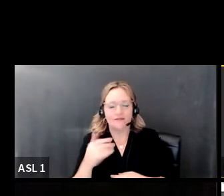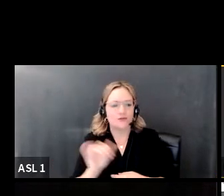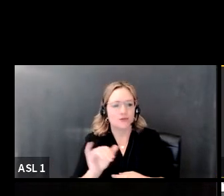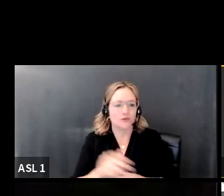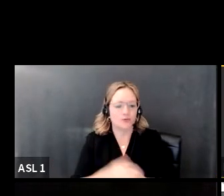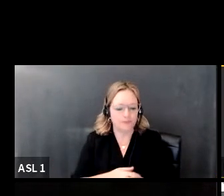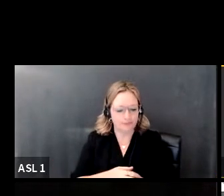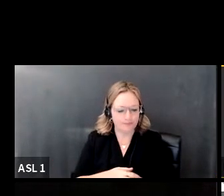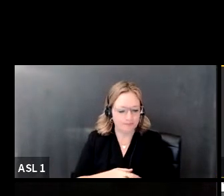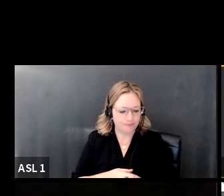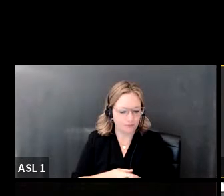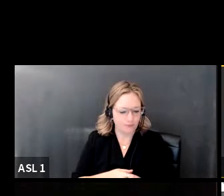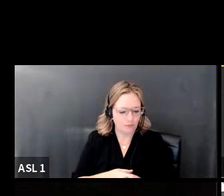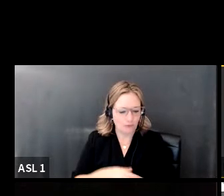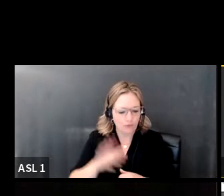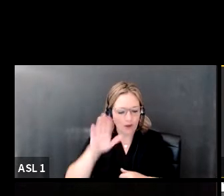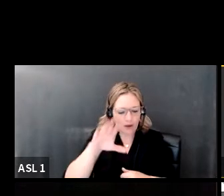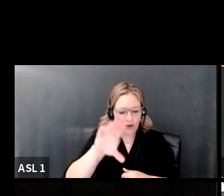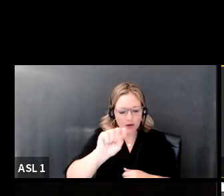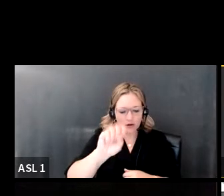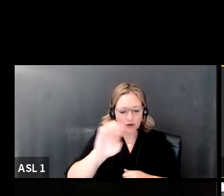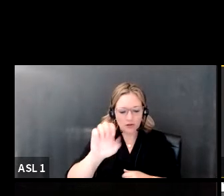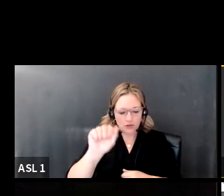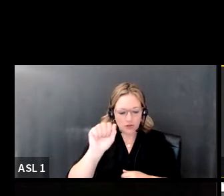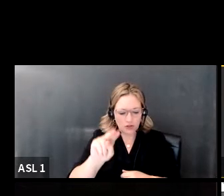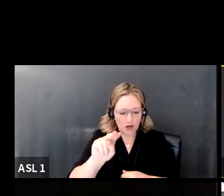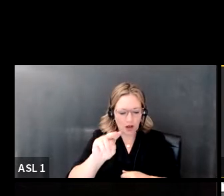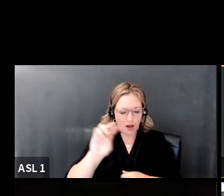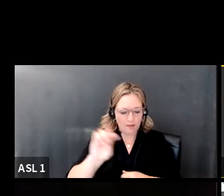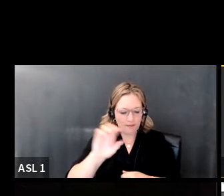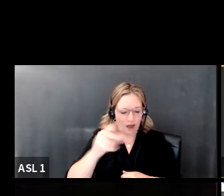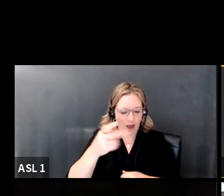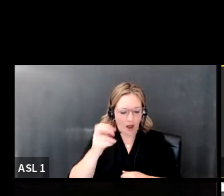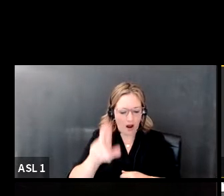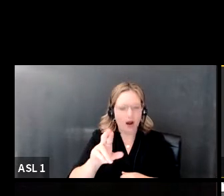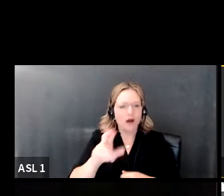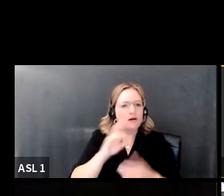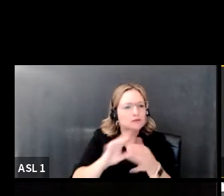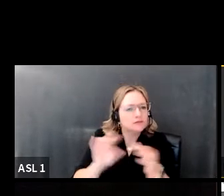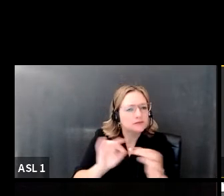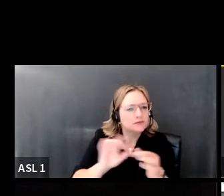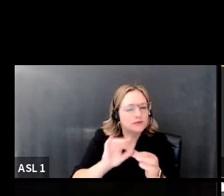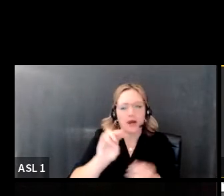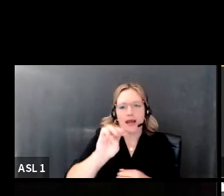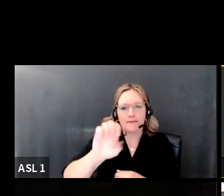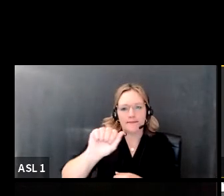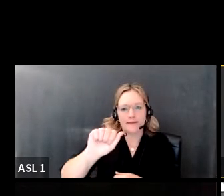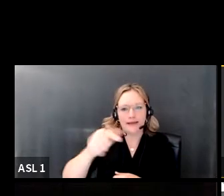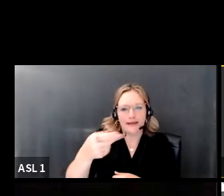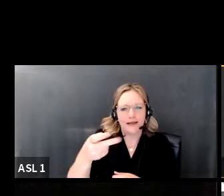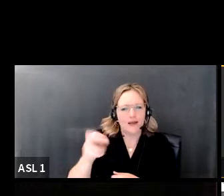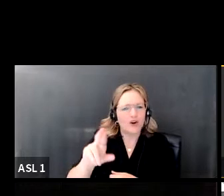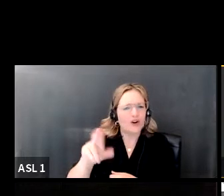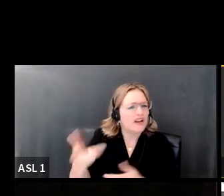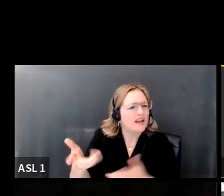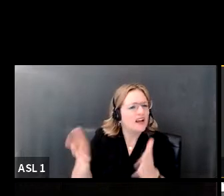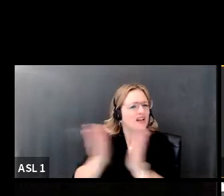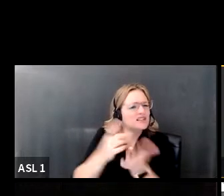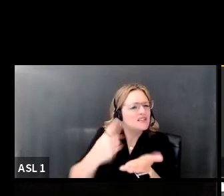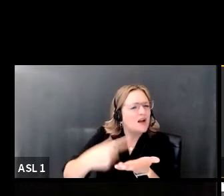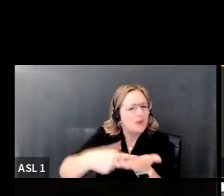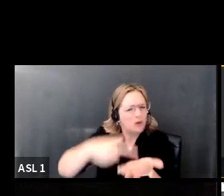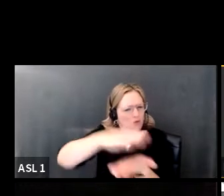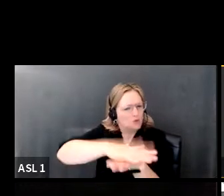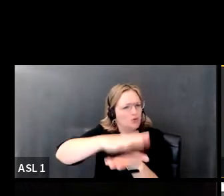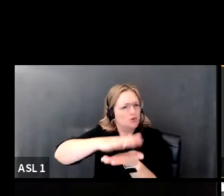he spoke um posed a question around the school resource program and he proffered that